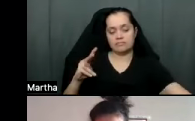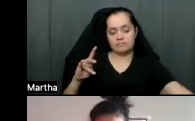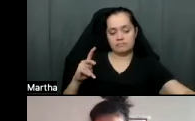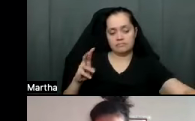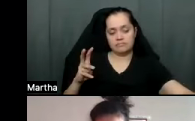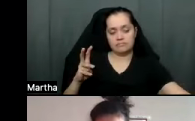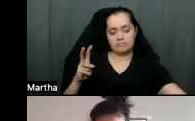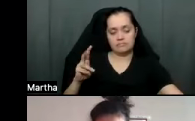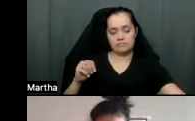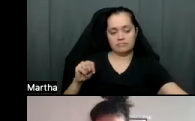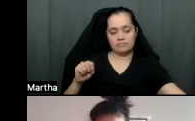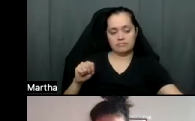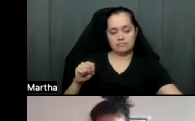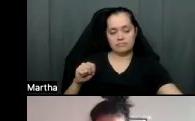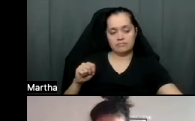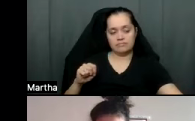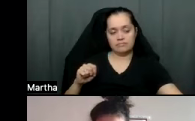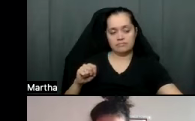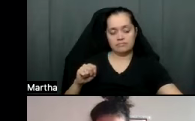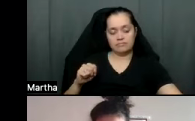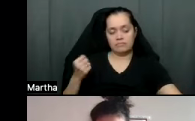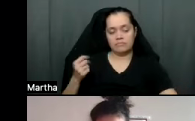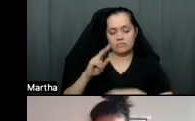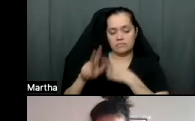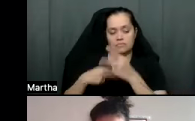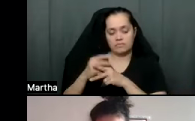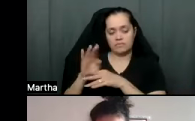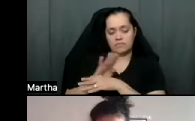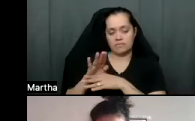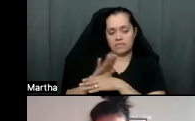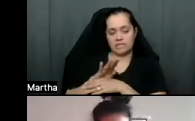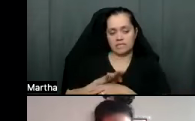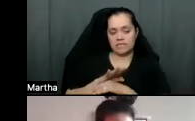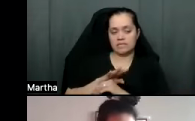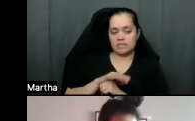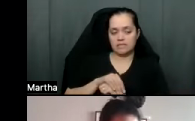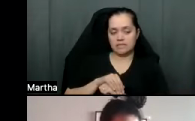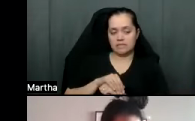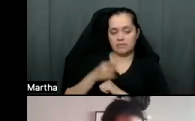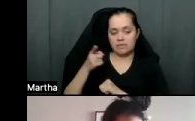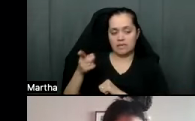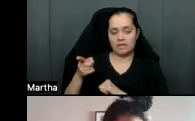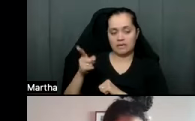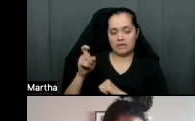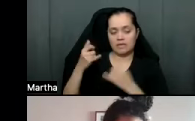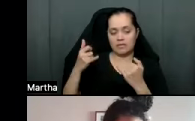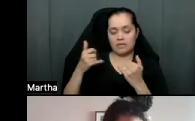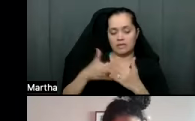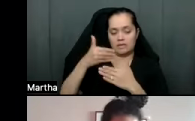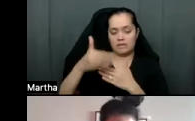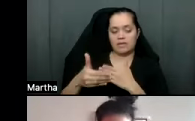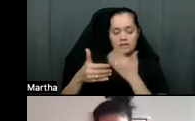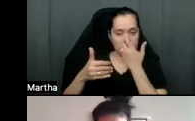Okay. What sort of businesses would be there right next to